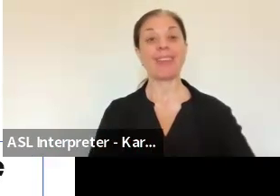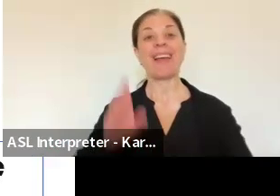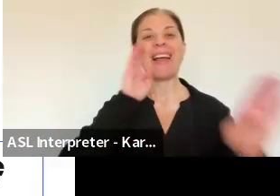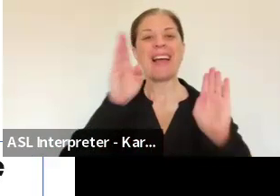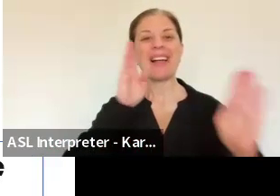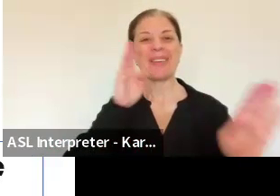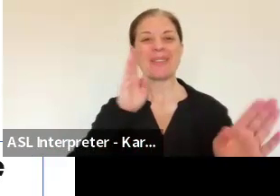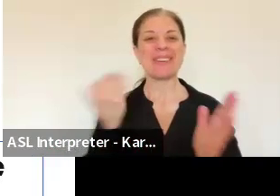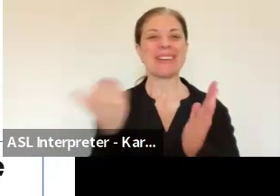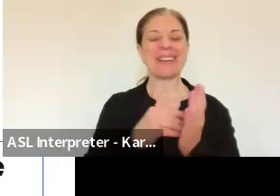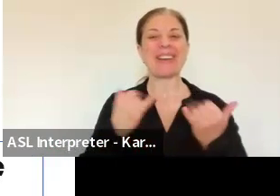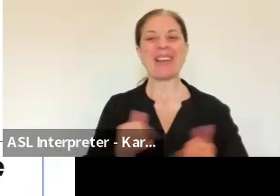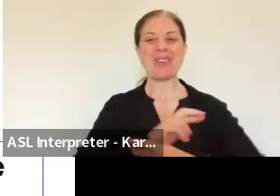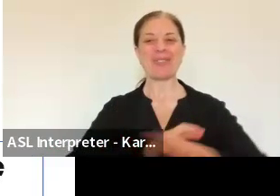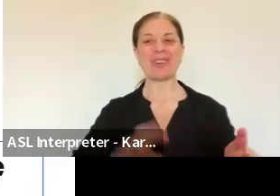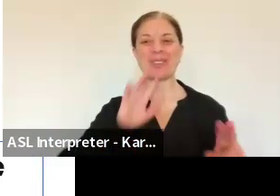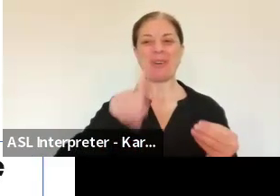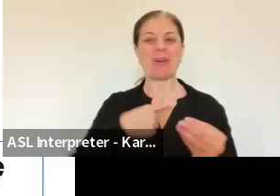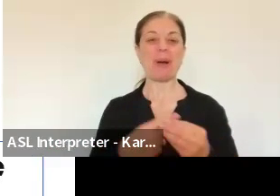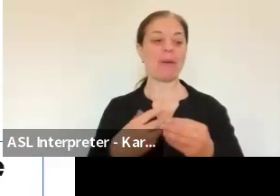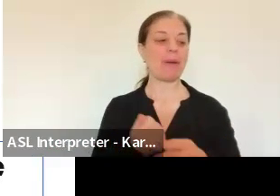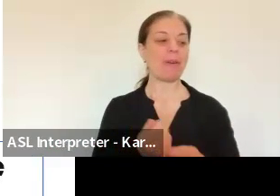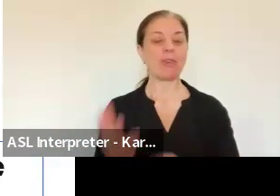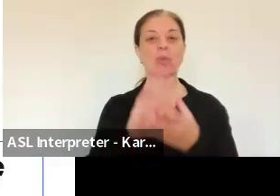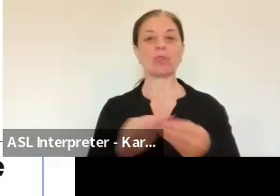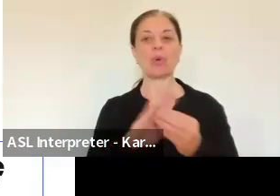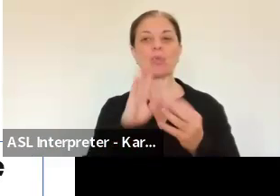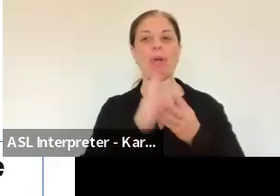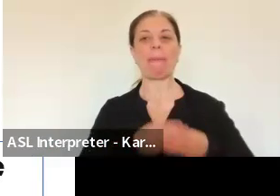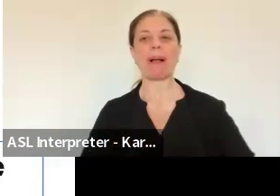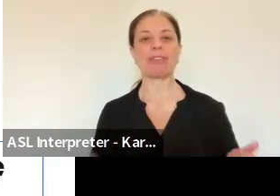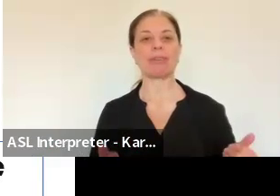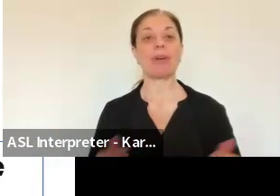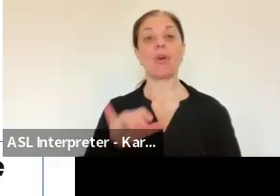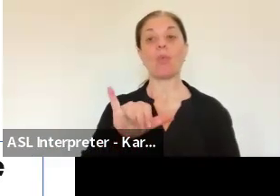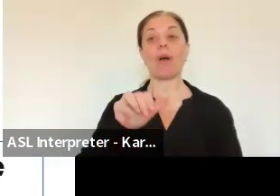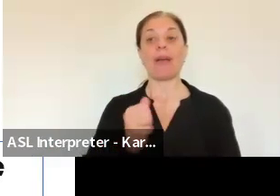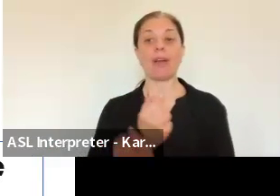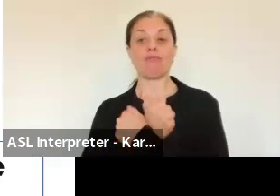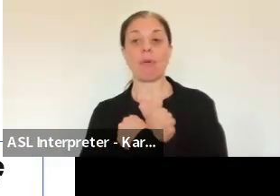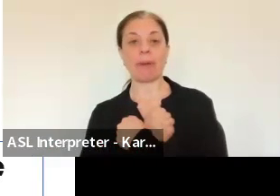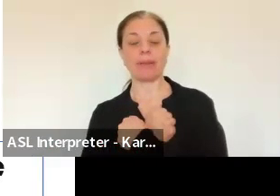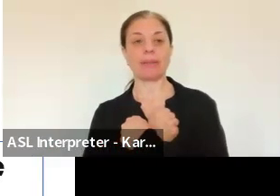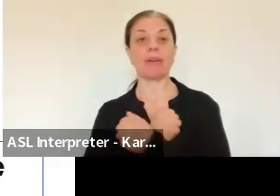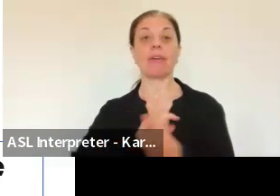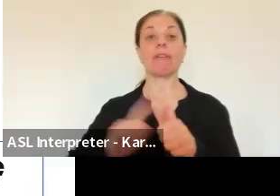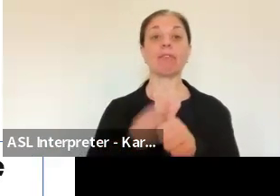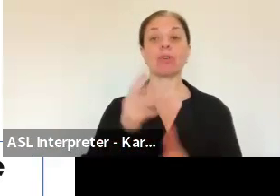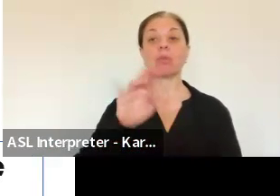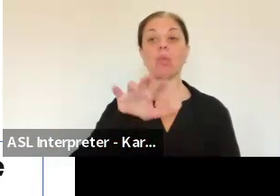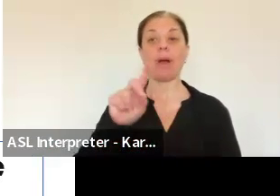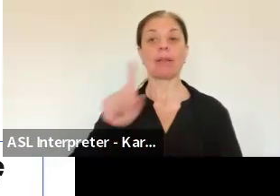we're ready to talk about a few stories that will melt your heart. YA romance. First up is Wild About